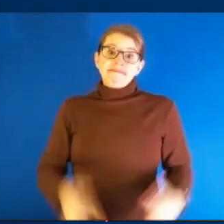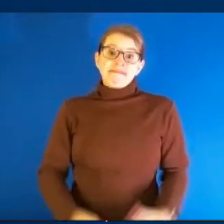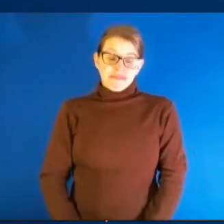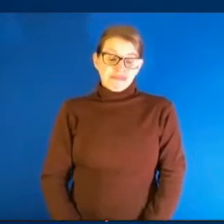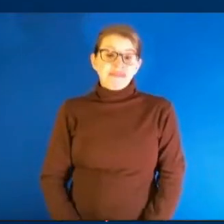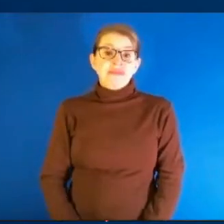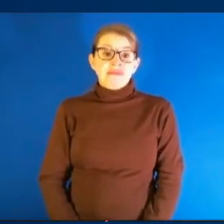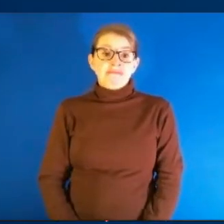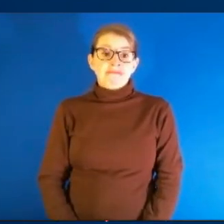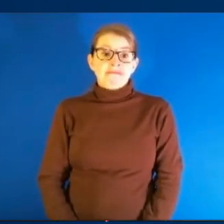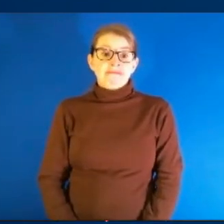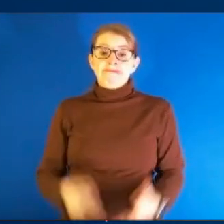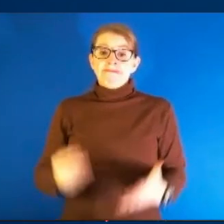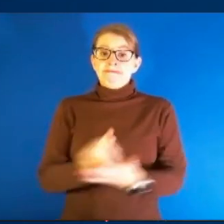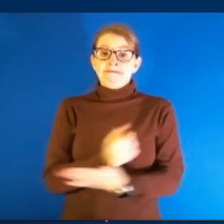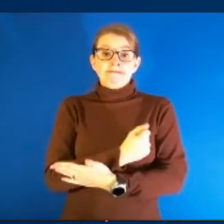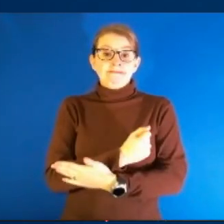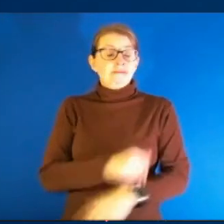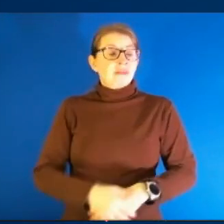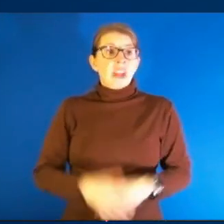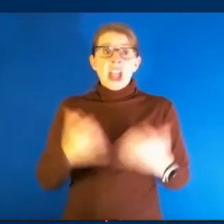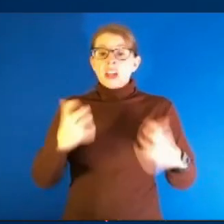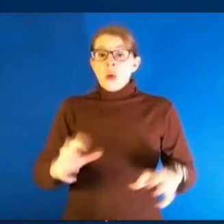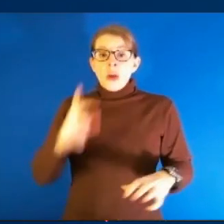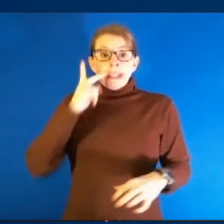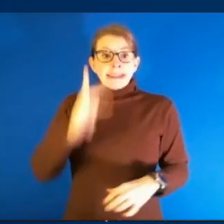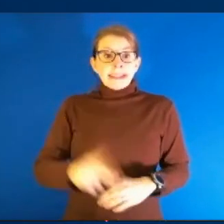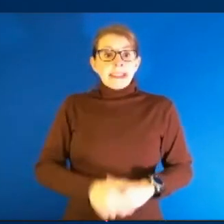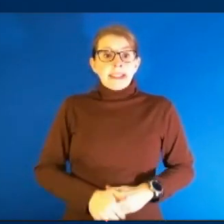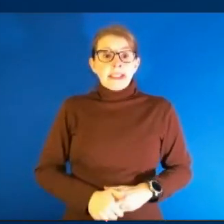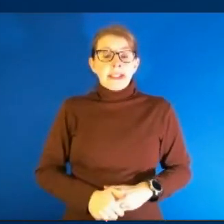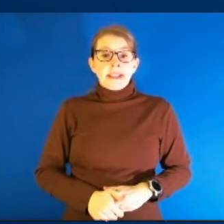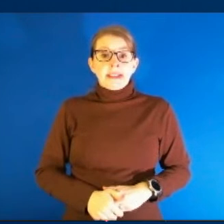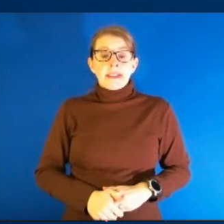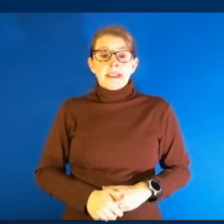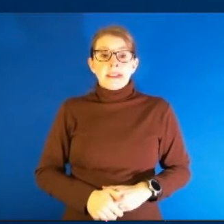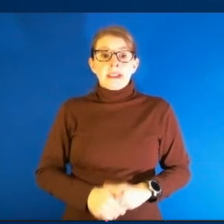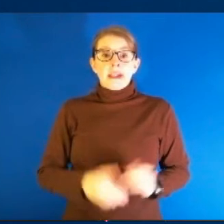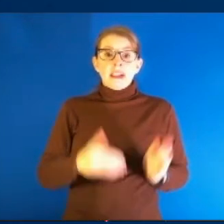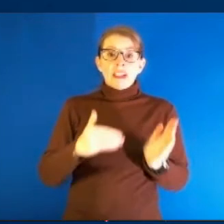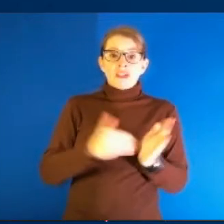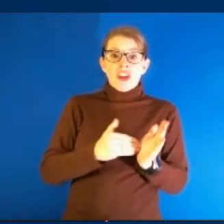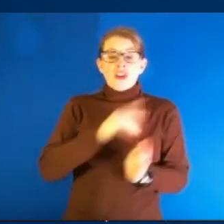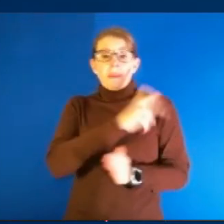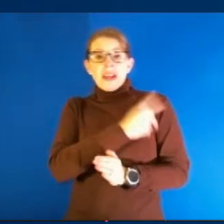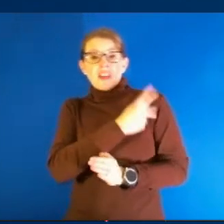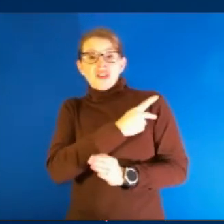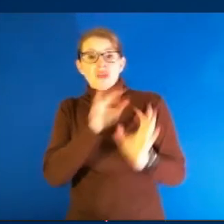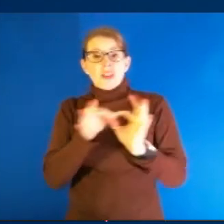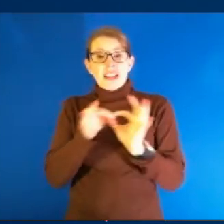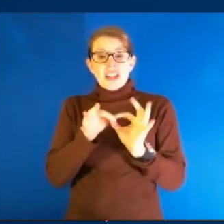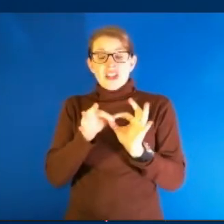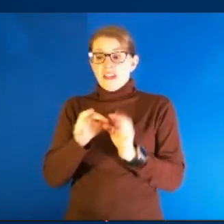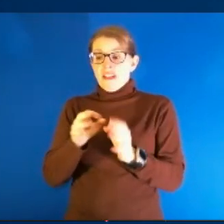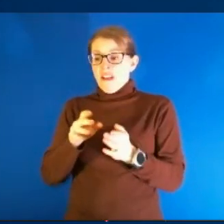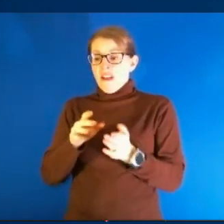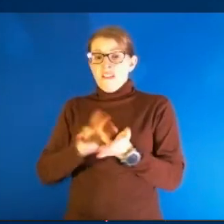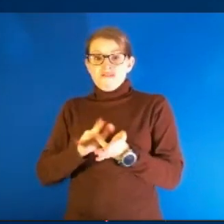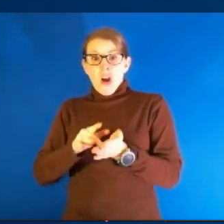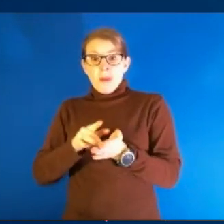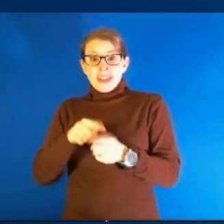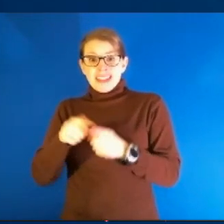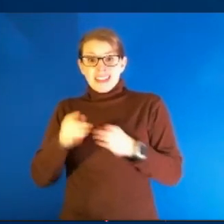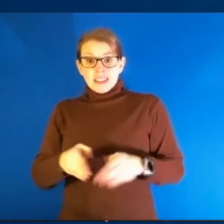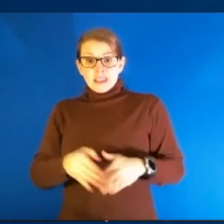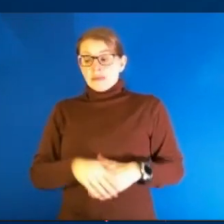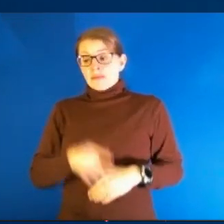it, I don't want to see the doctor-patient relationship, the pharmacist who I guarantee